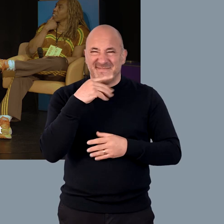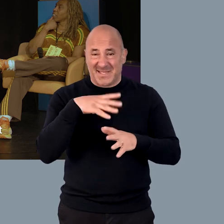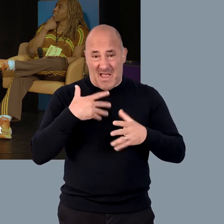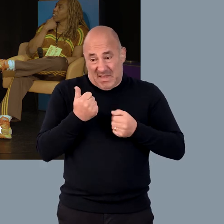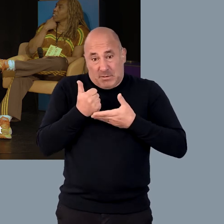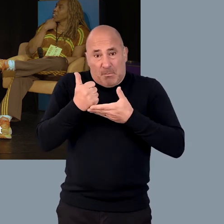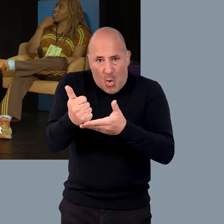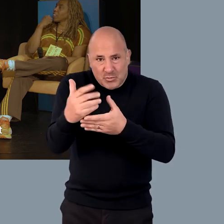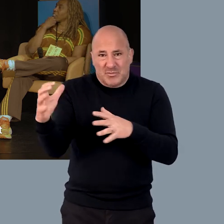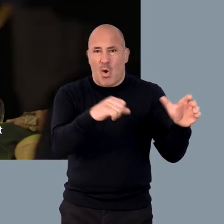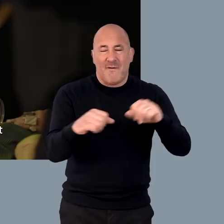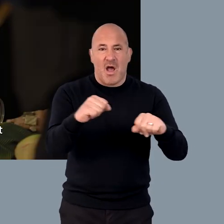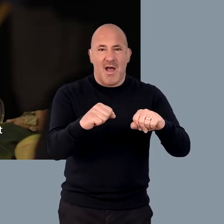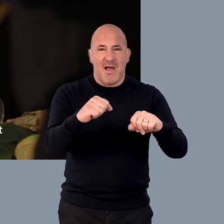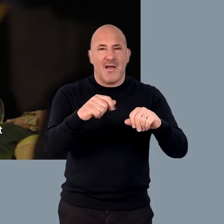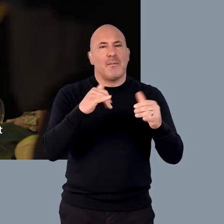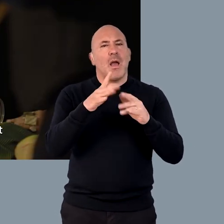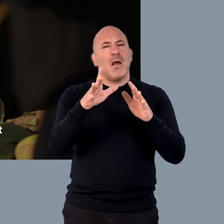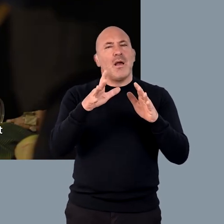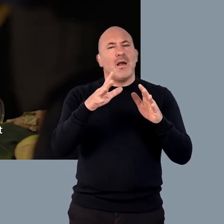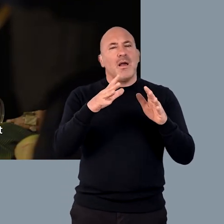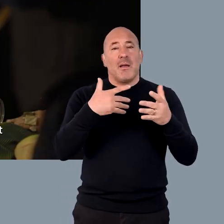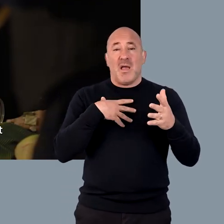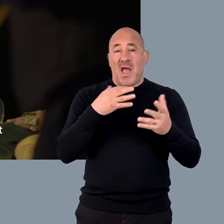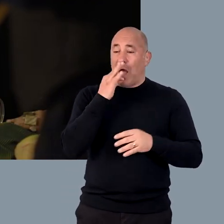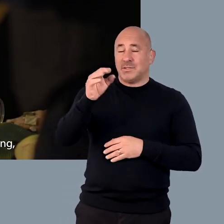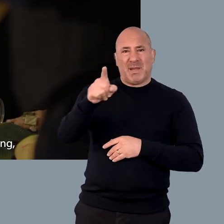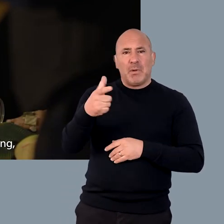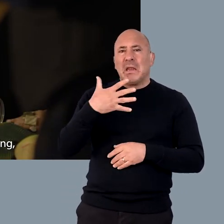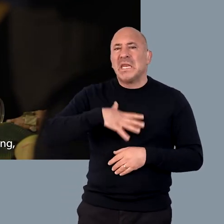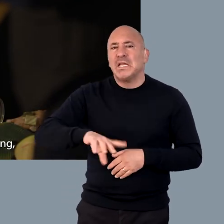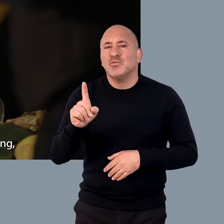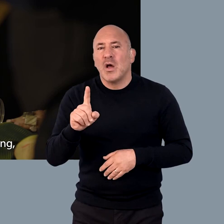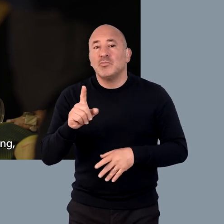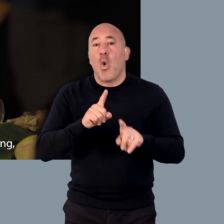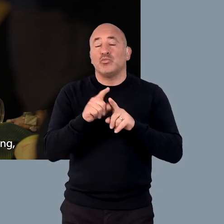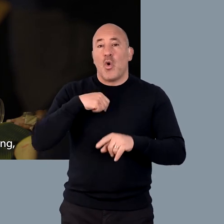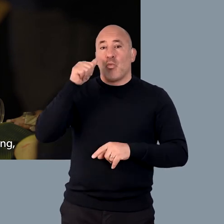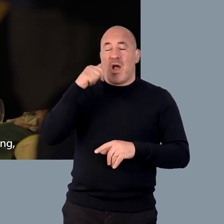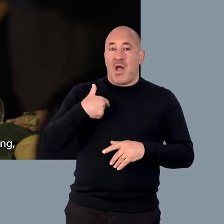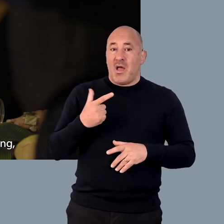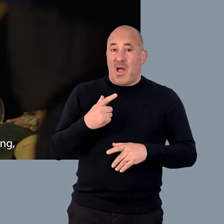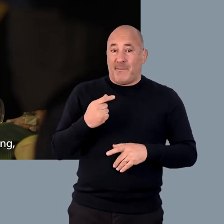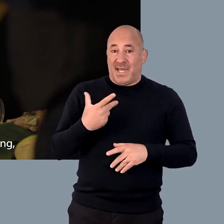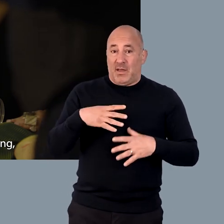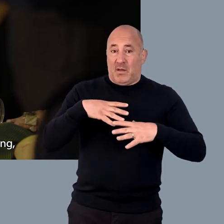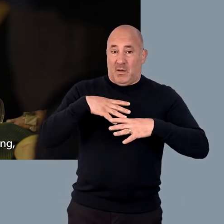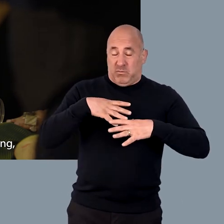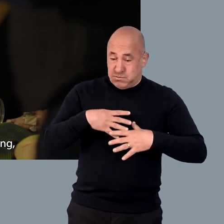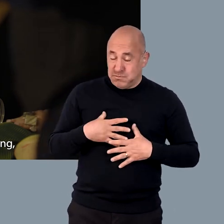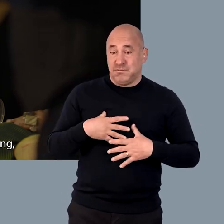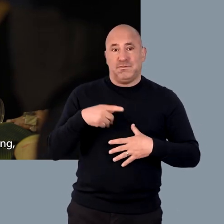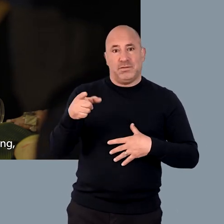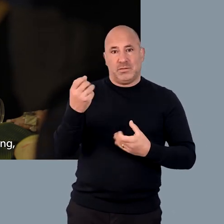that it is it's that um giving that support and sometimes as well like i said asking what people need but also being aware that